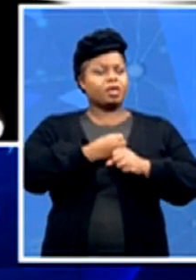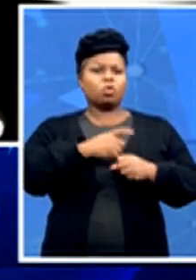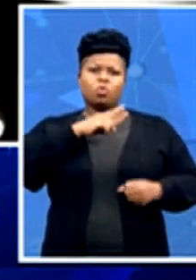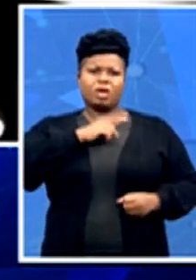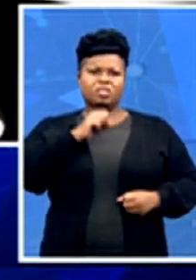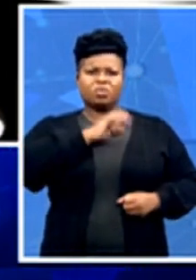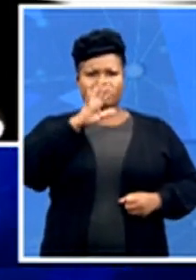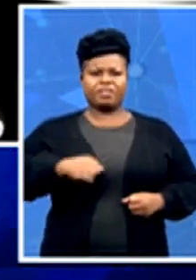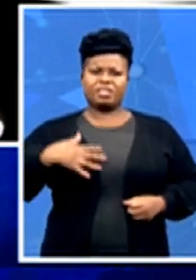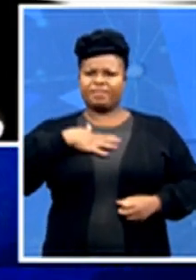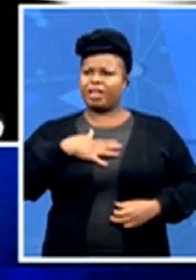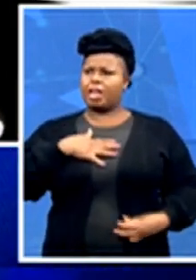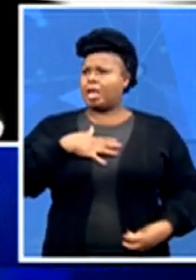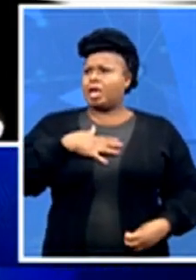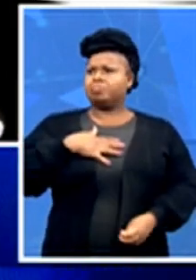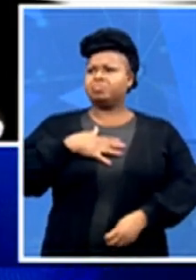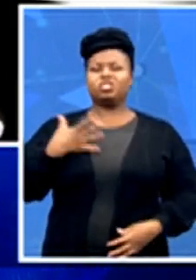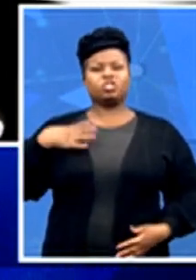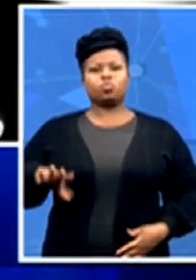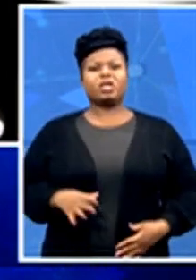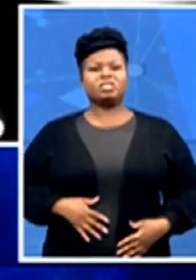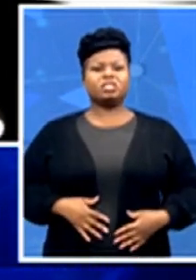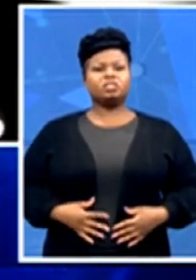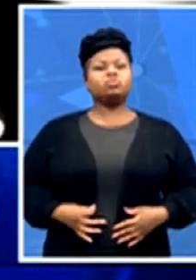want to sit this one out and watch what's happening?